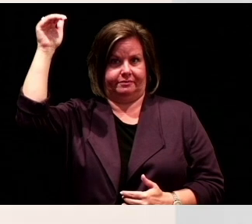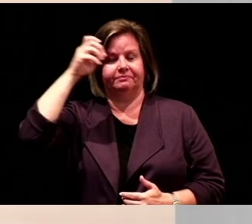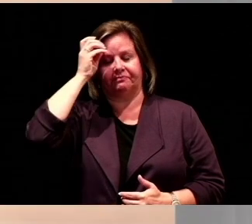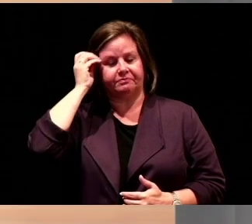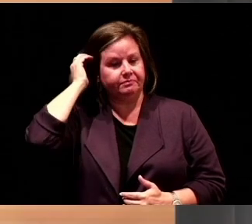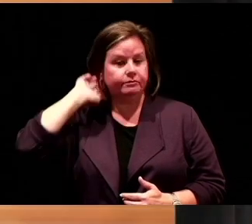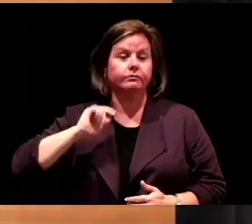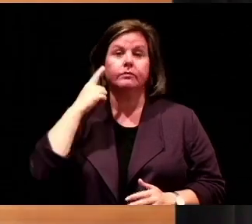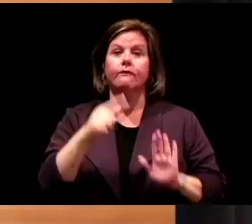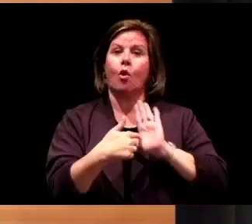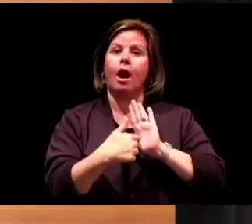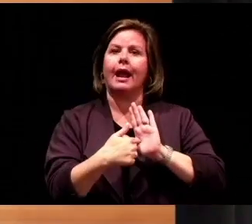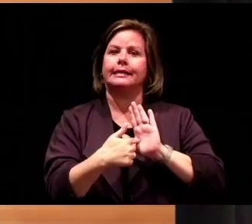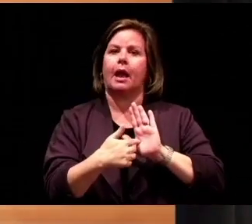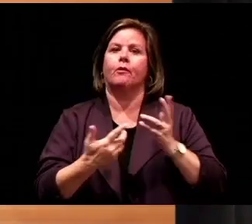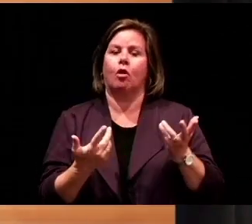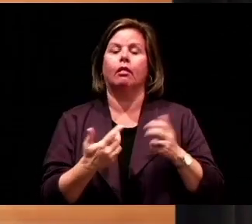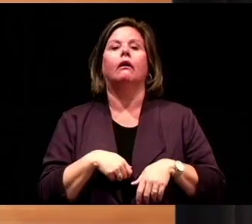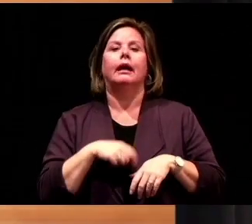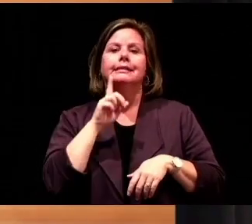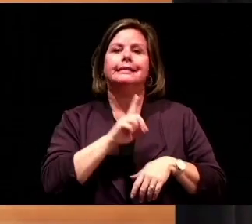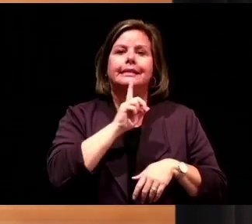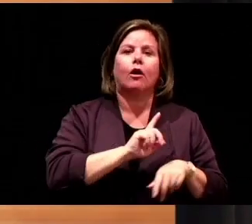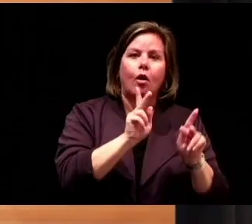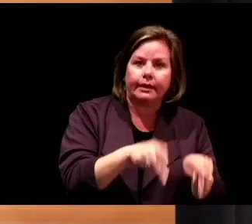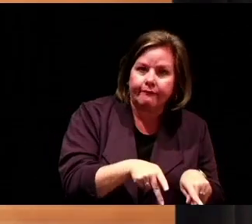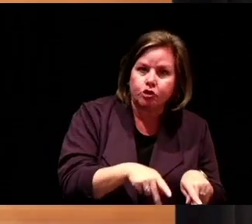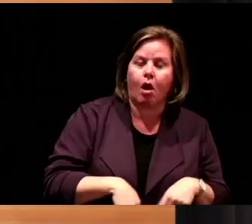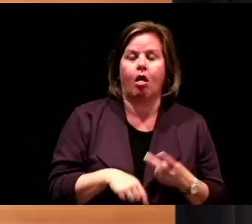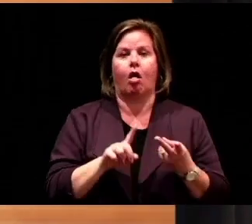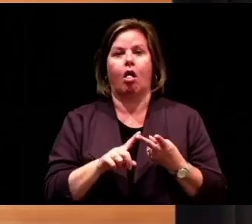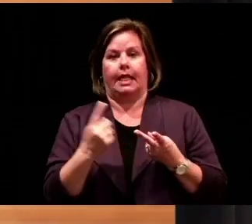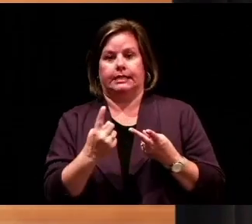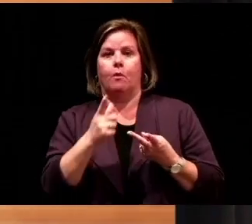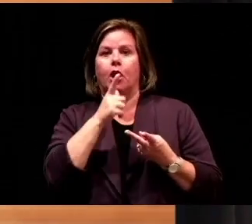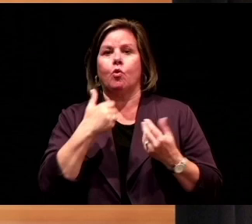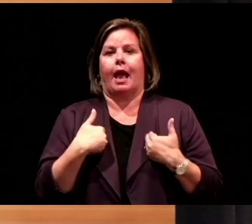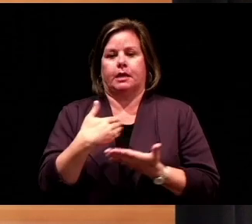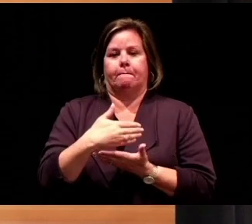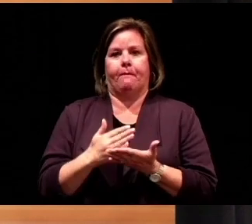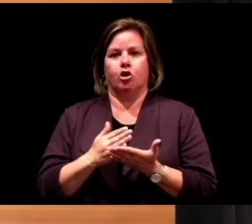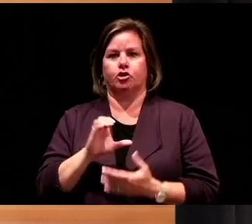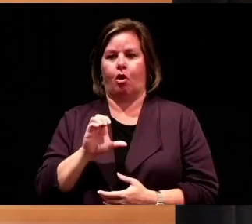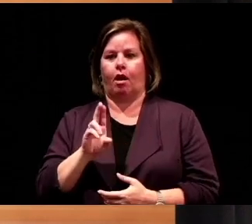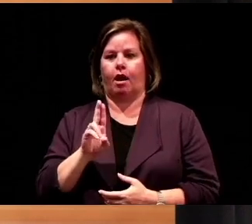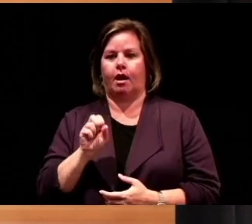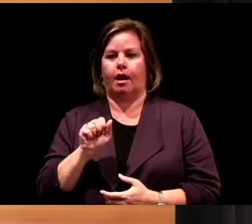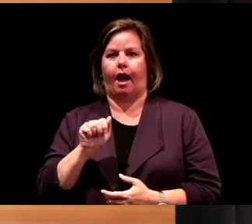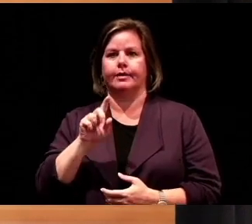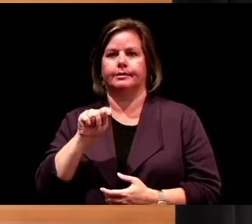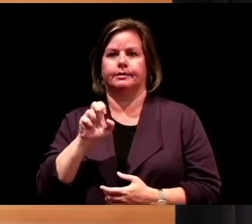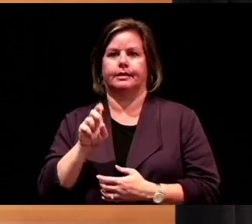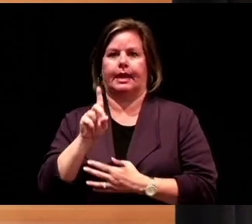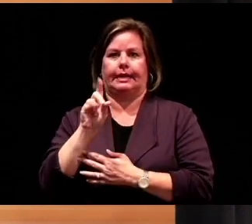reasonable accommodation policy. I will go through things kind of quickly just to respect everyone's time. So as Val